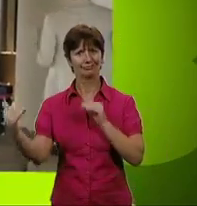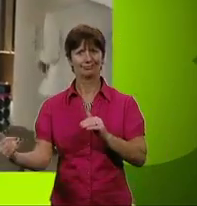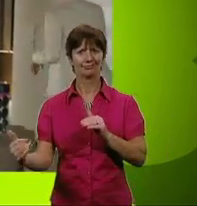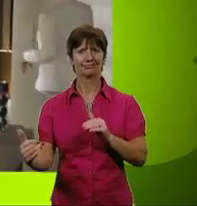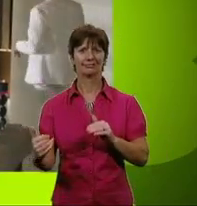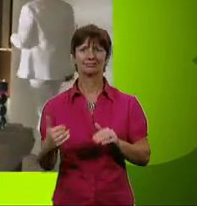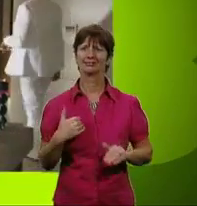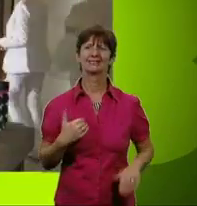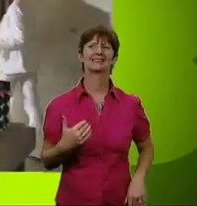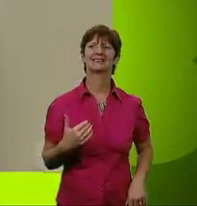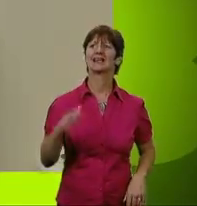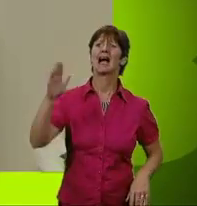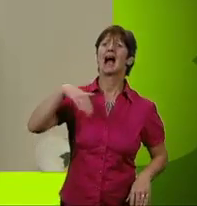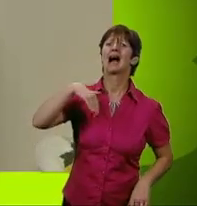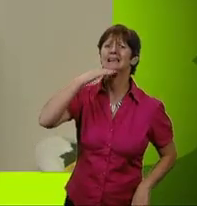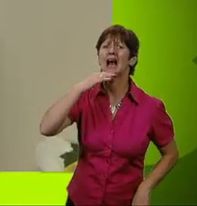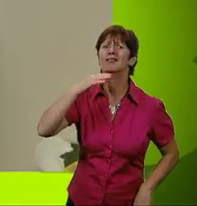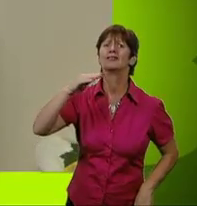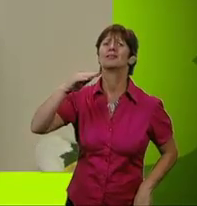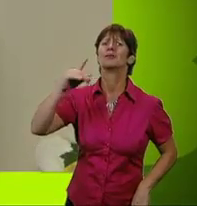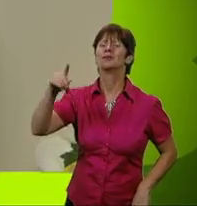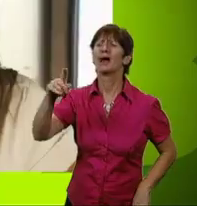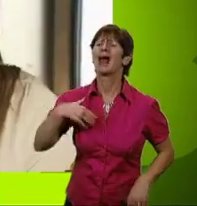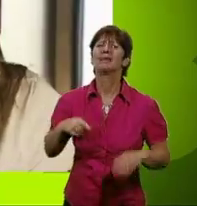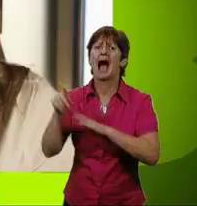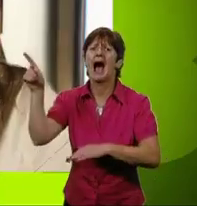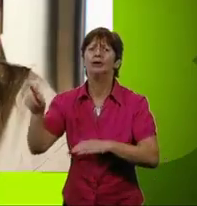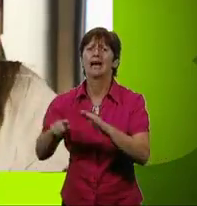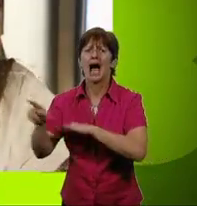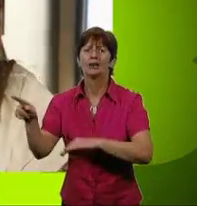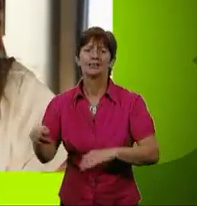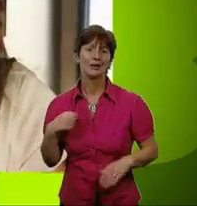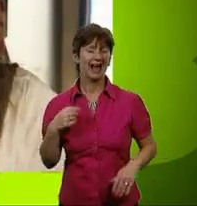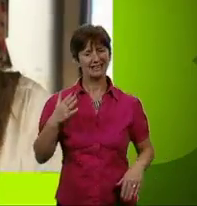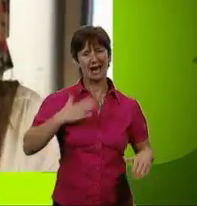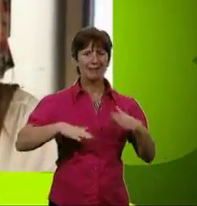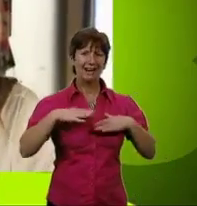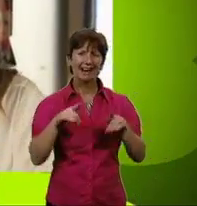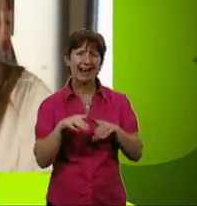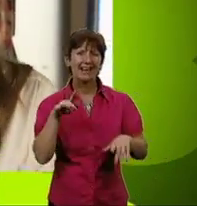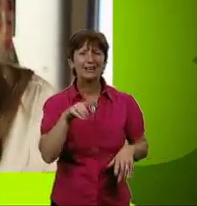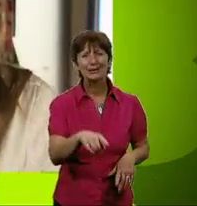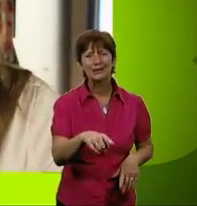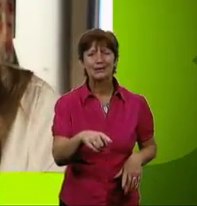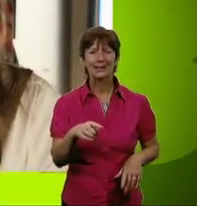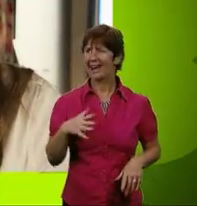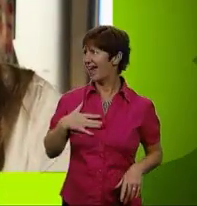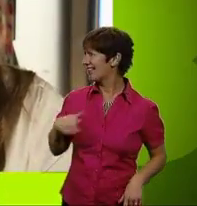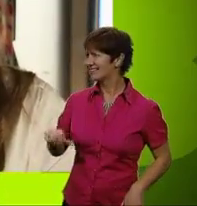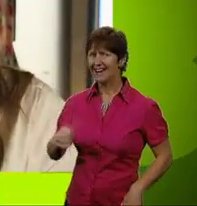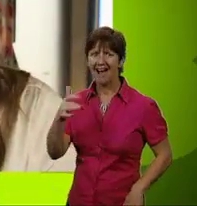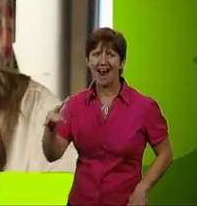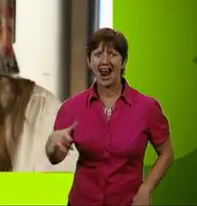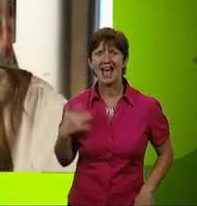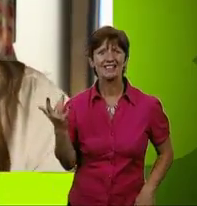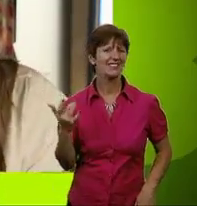I've had enough of this. When are you gonna let me out? When I start behaving like you, taking this unbelievable life for granted, which